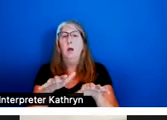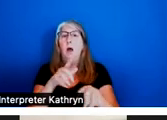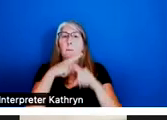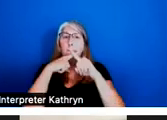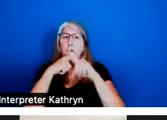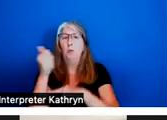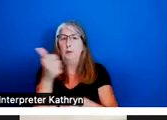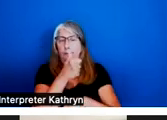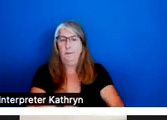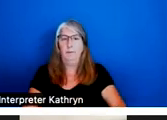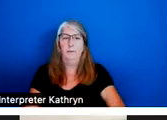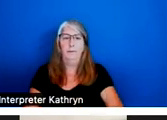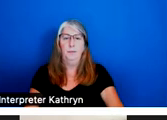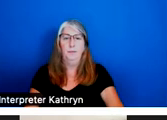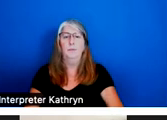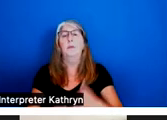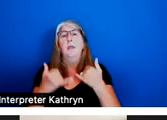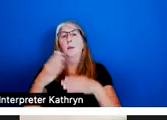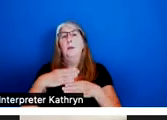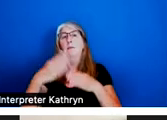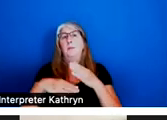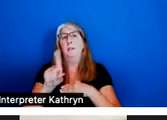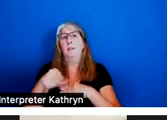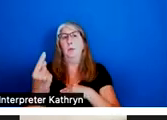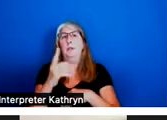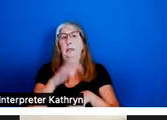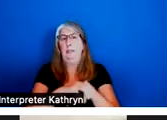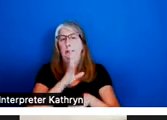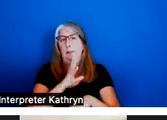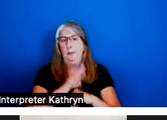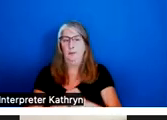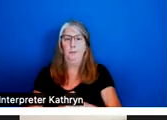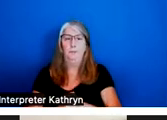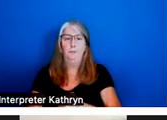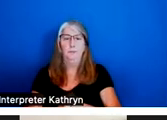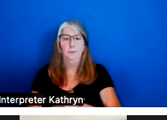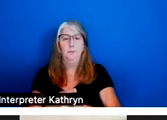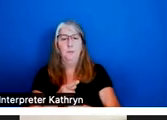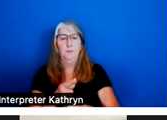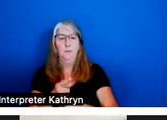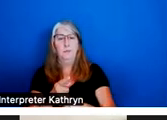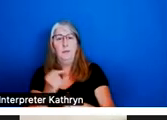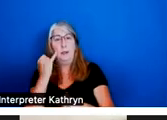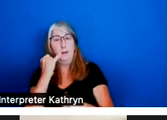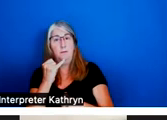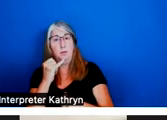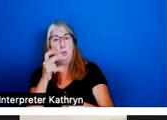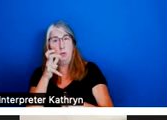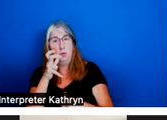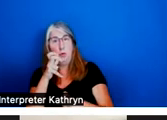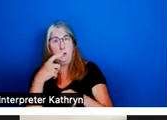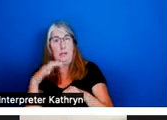puro inglés. So that last part you should have heard in Spanish interpretation, in English